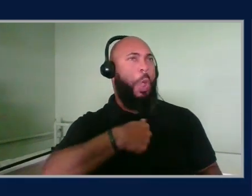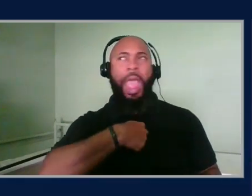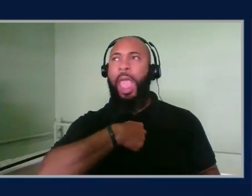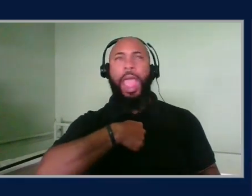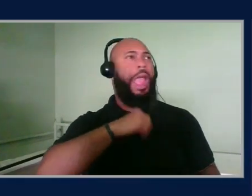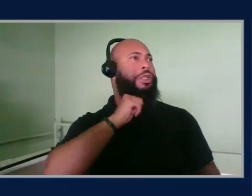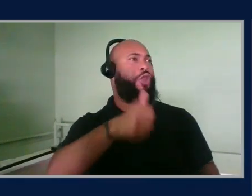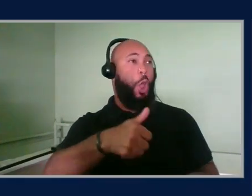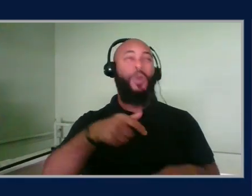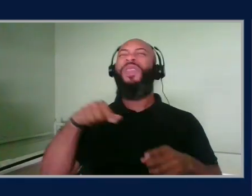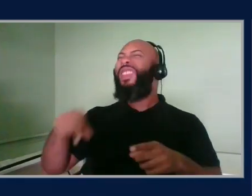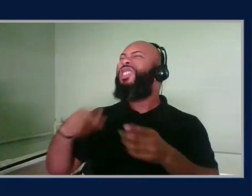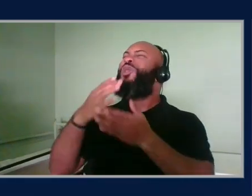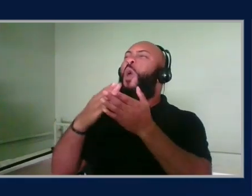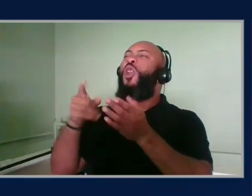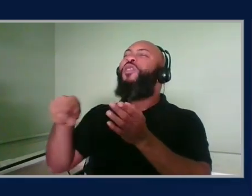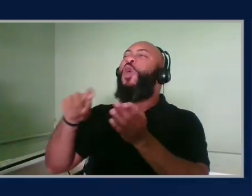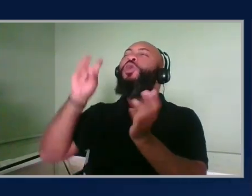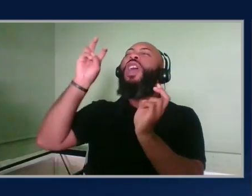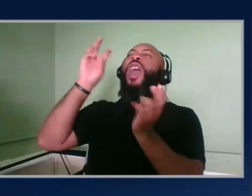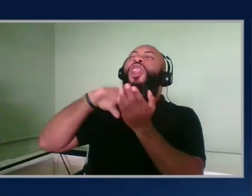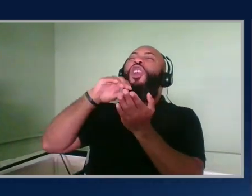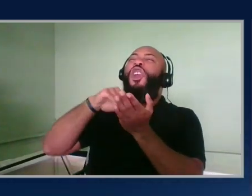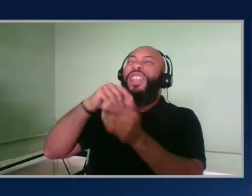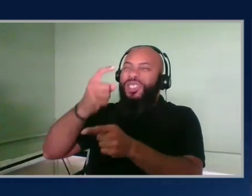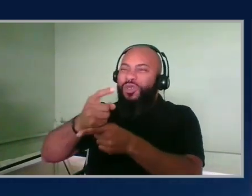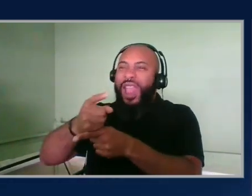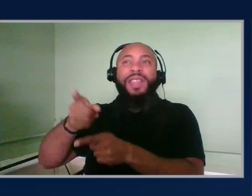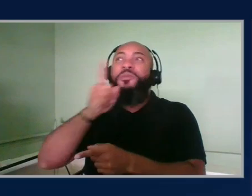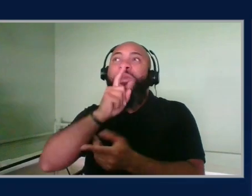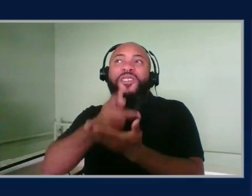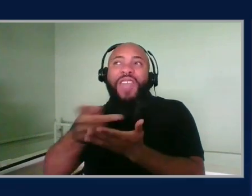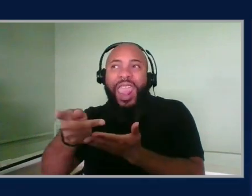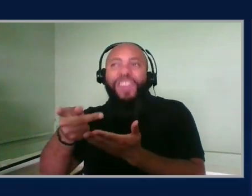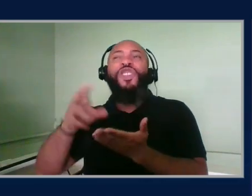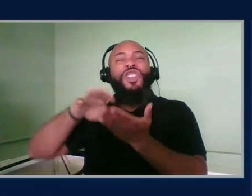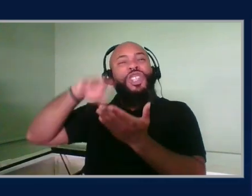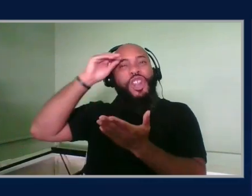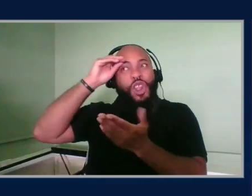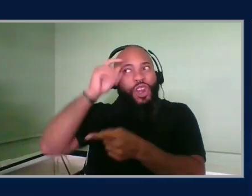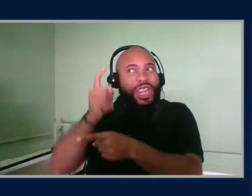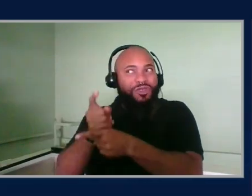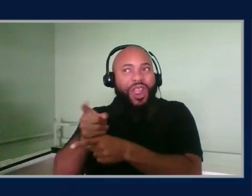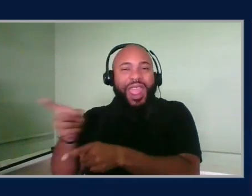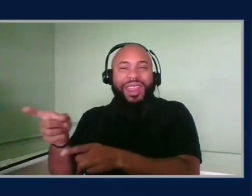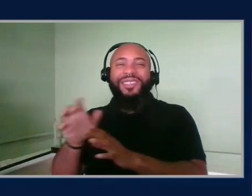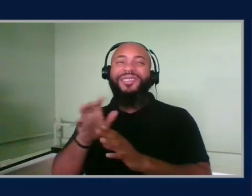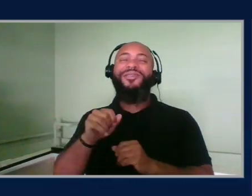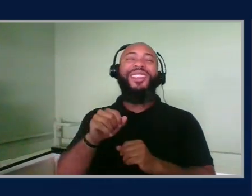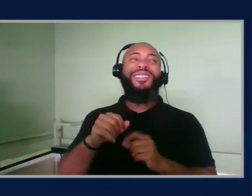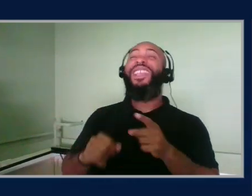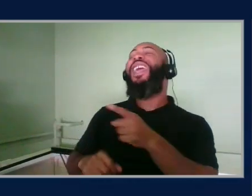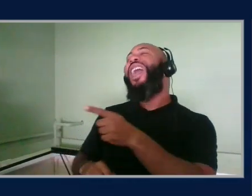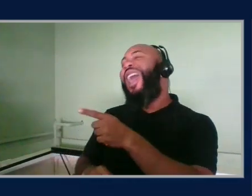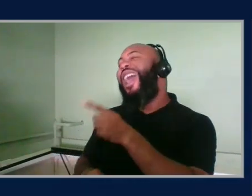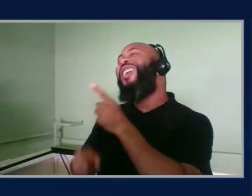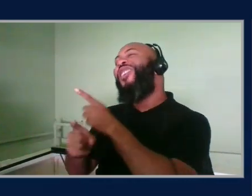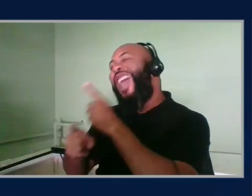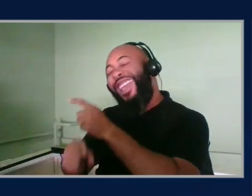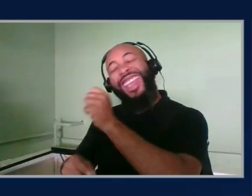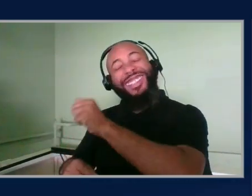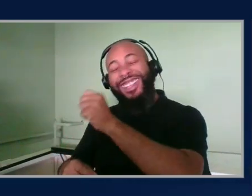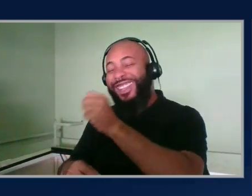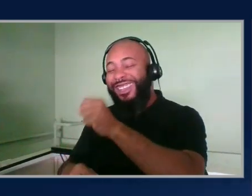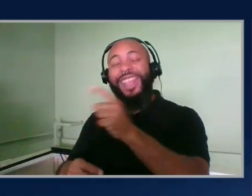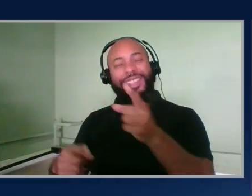learnings, right? Yes. Yeah. It's not a failure. It's a learning. Well, these learnings are really real. This is, I mean, genuinely, we joke about failure or learning here,